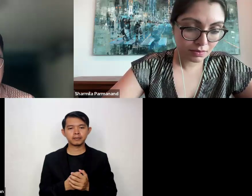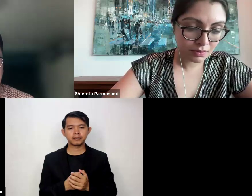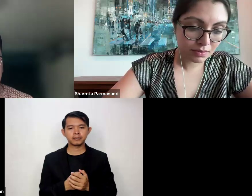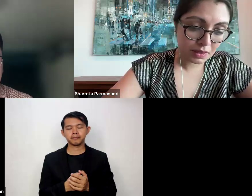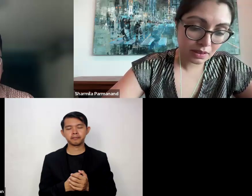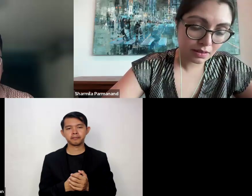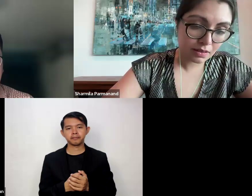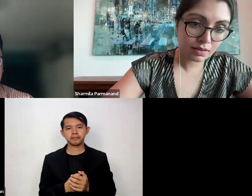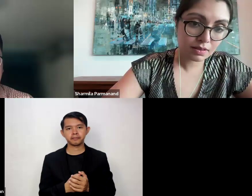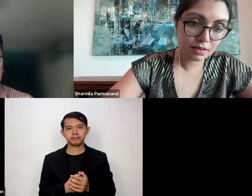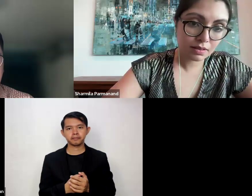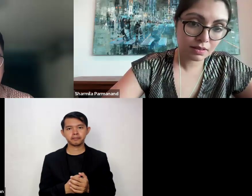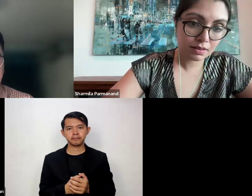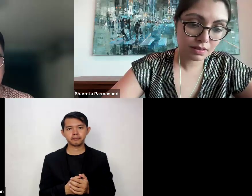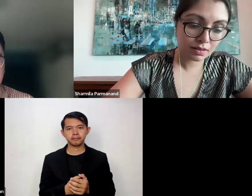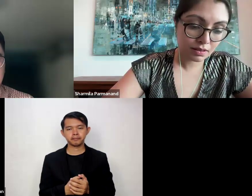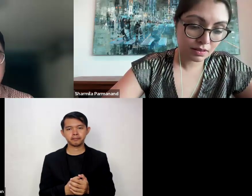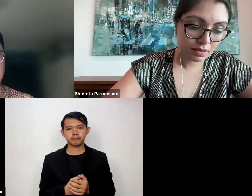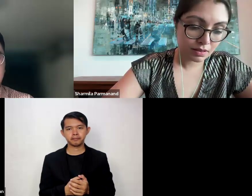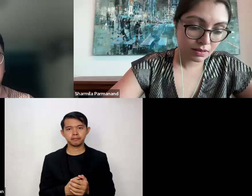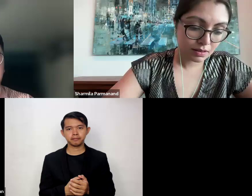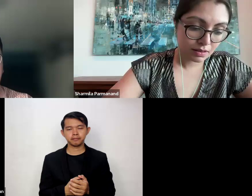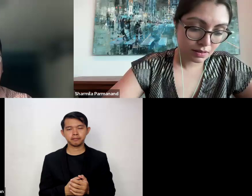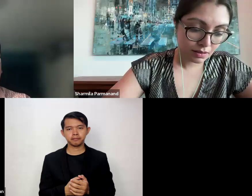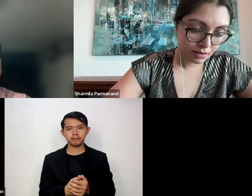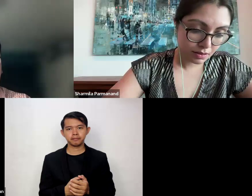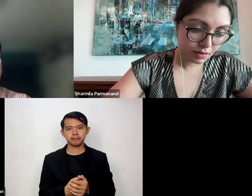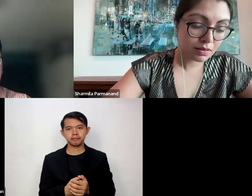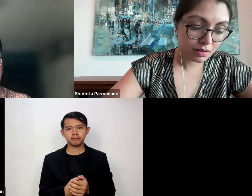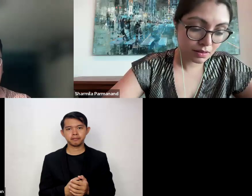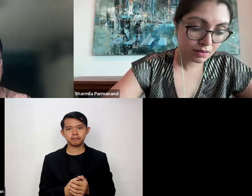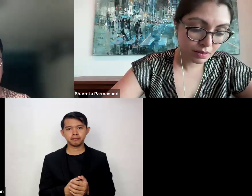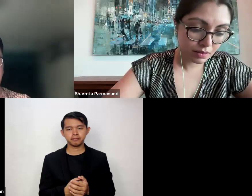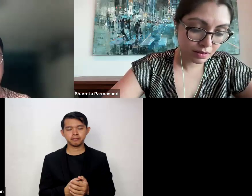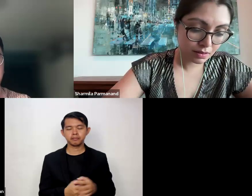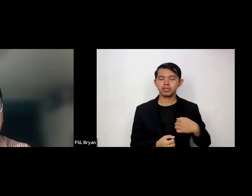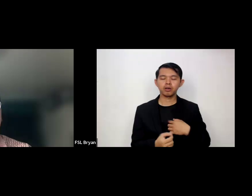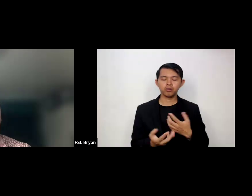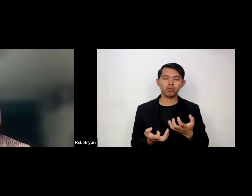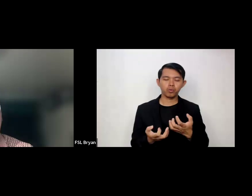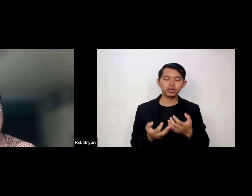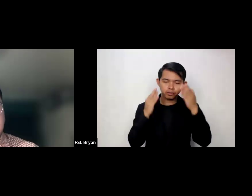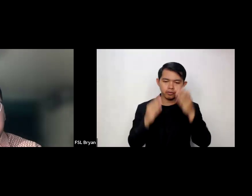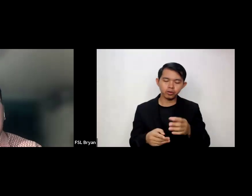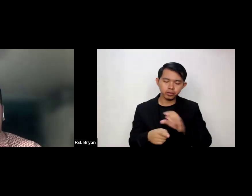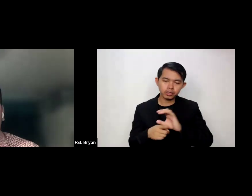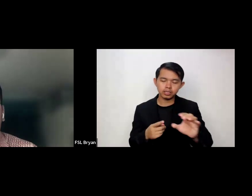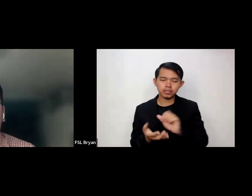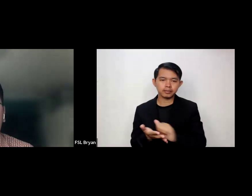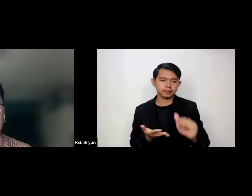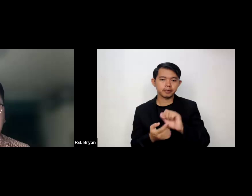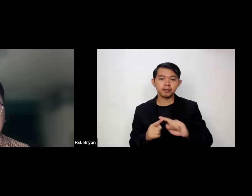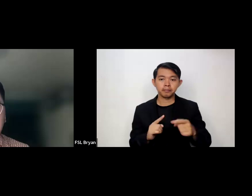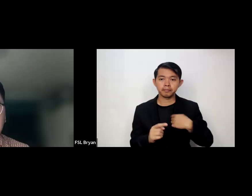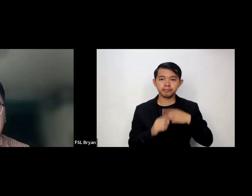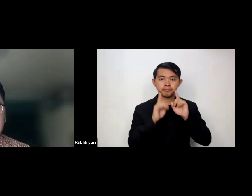ko doon, of course I'm still an early career academic. But yung naging response ko is to